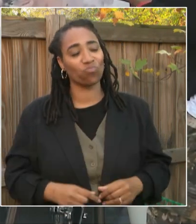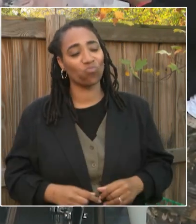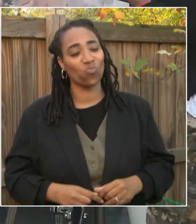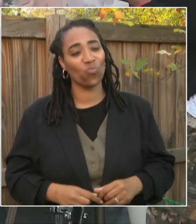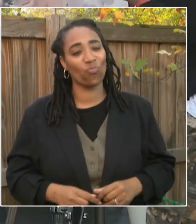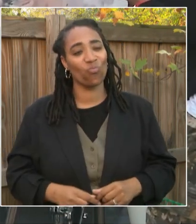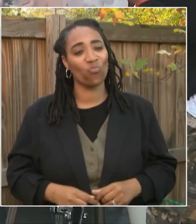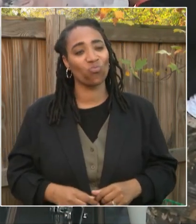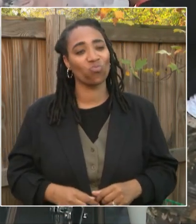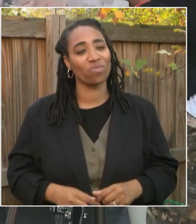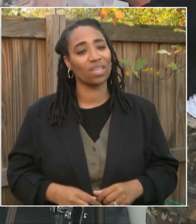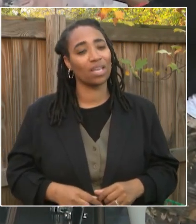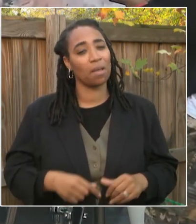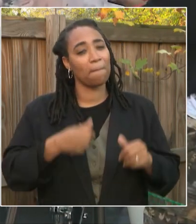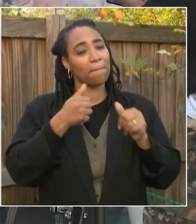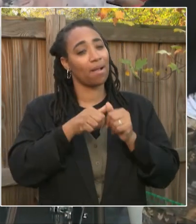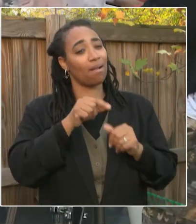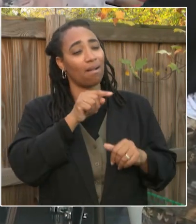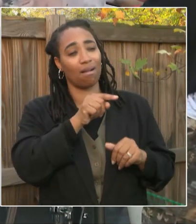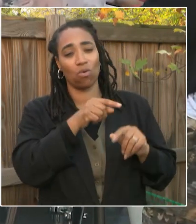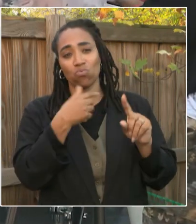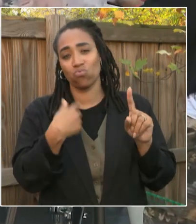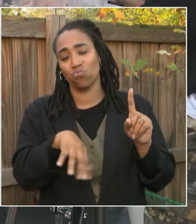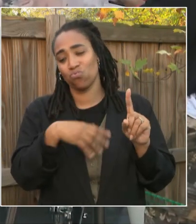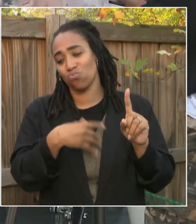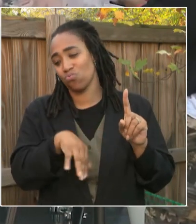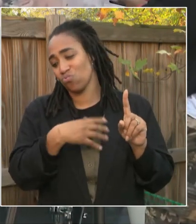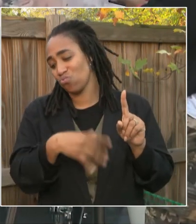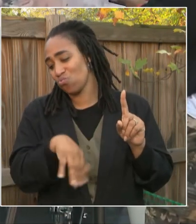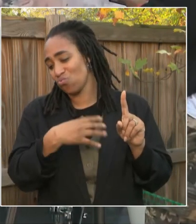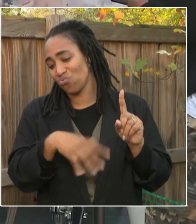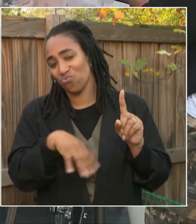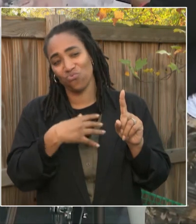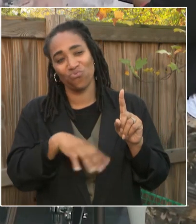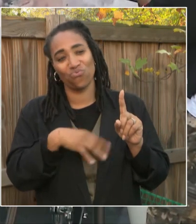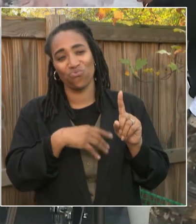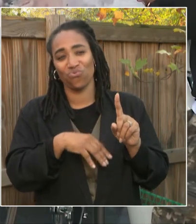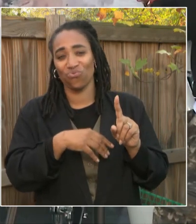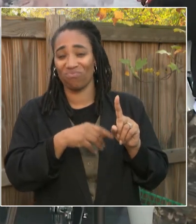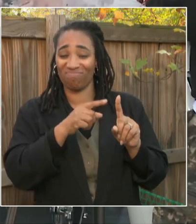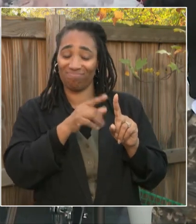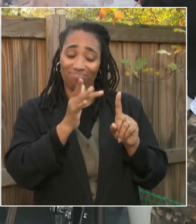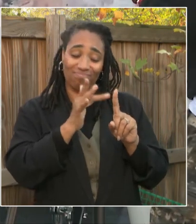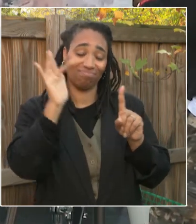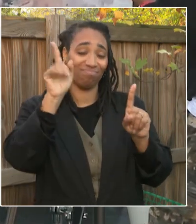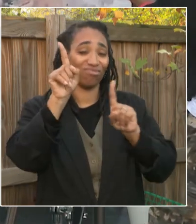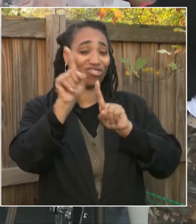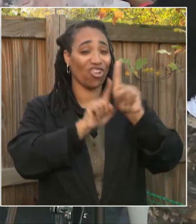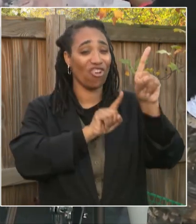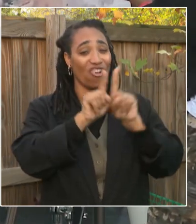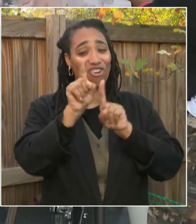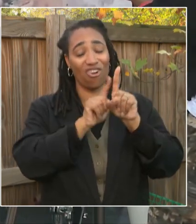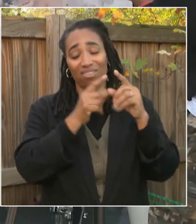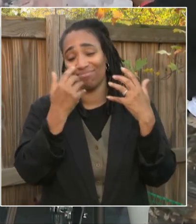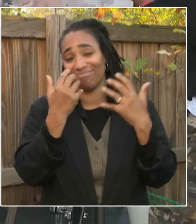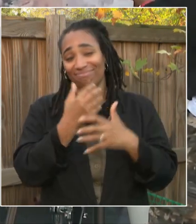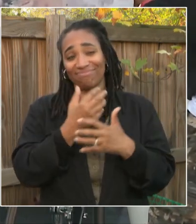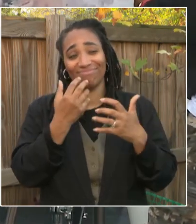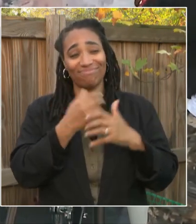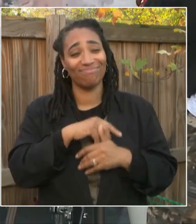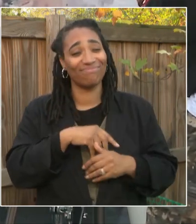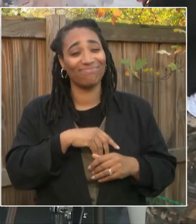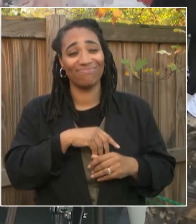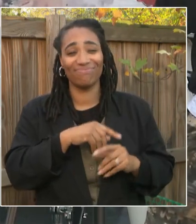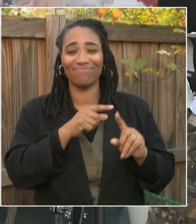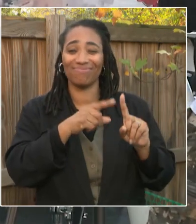star, a flat-out star. And so I want the world to know that I know her and I claim her as a little sister. But I am excited.